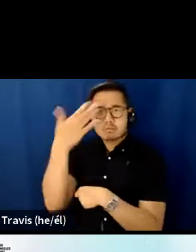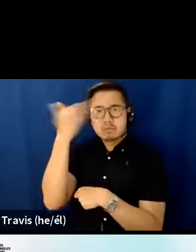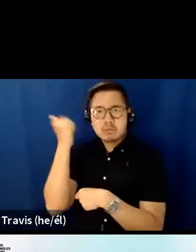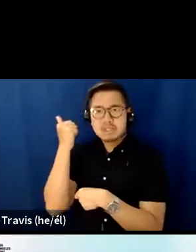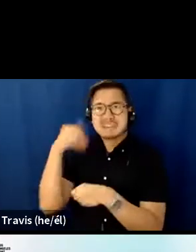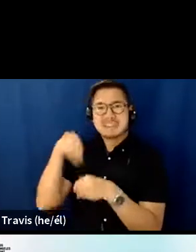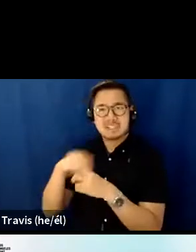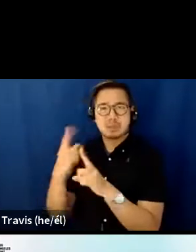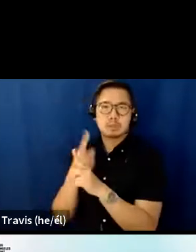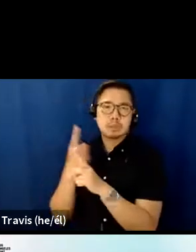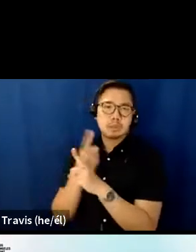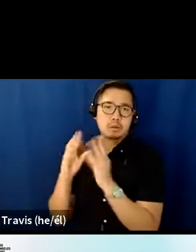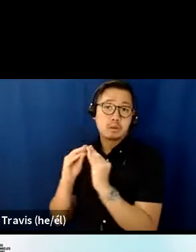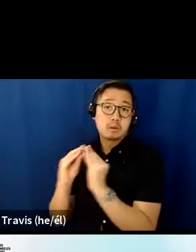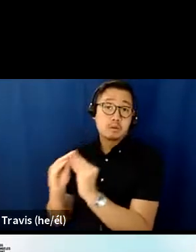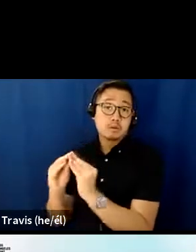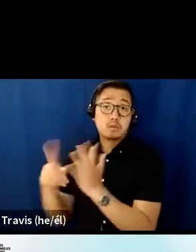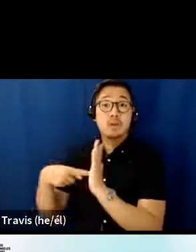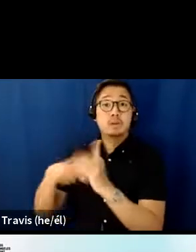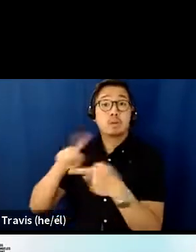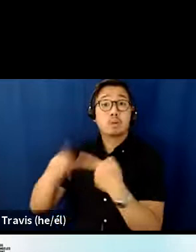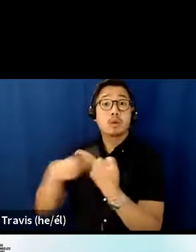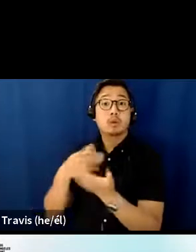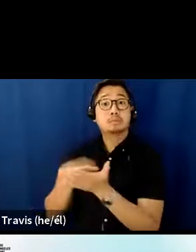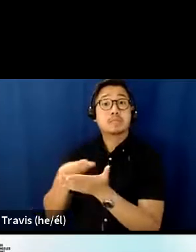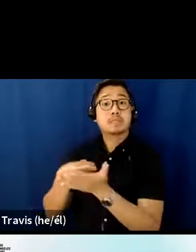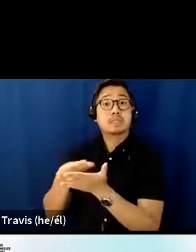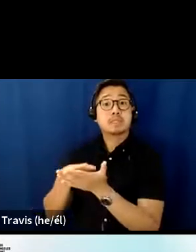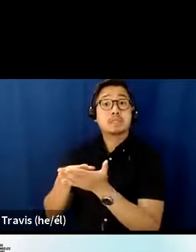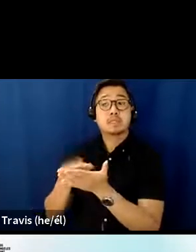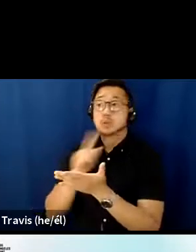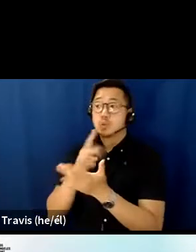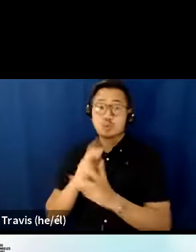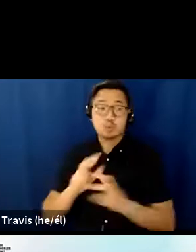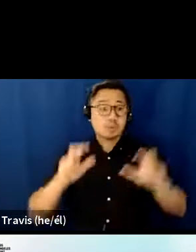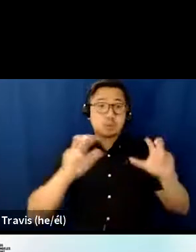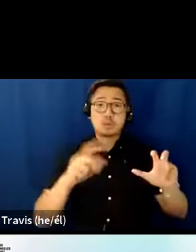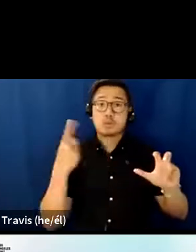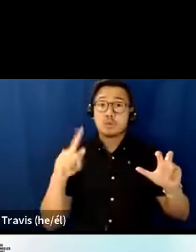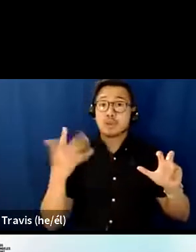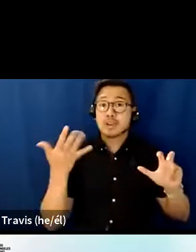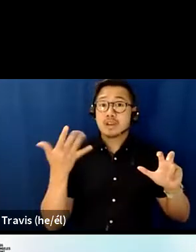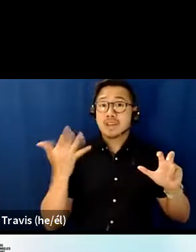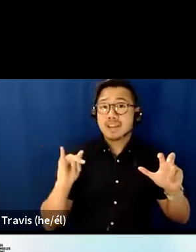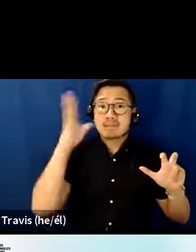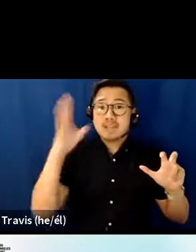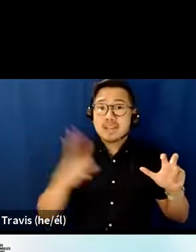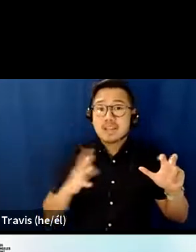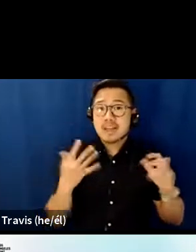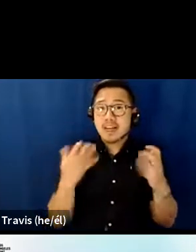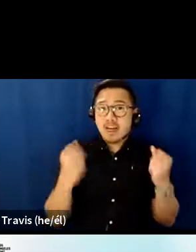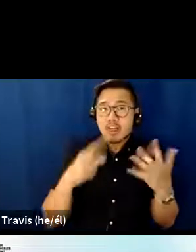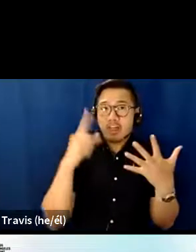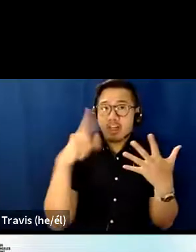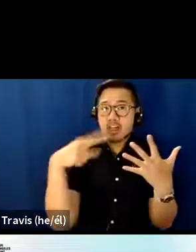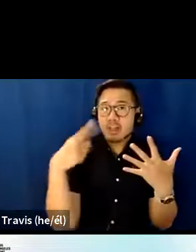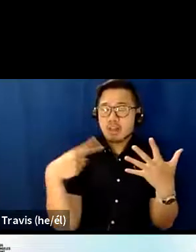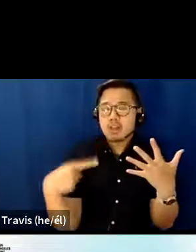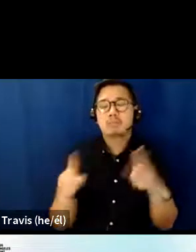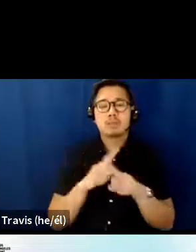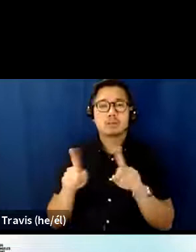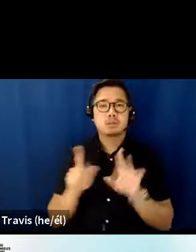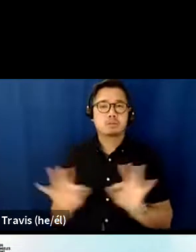meeting. Like when y'all put money to gay men health and gay men this, remember